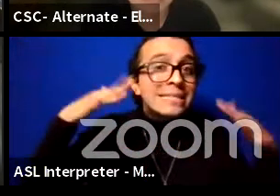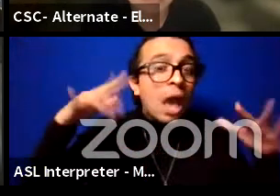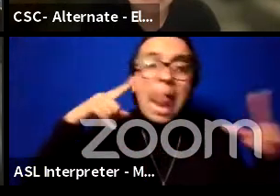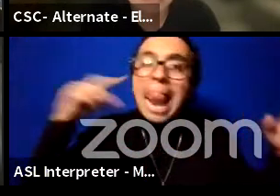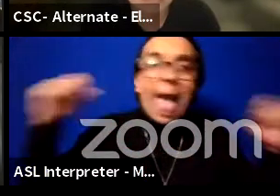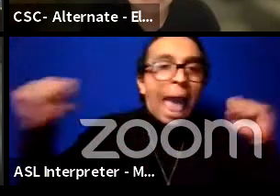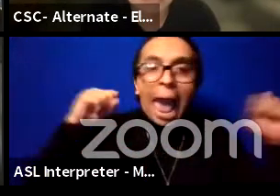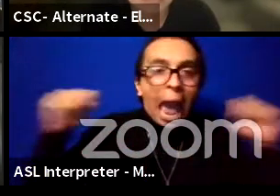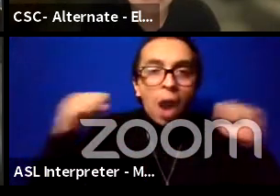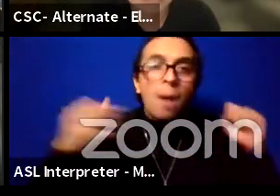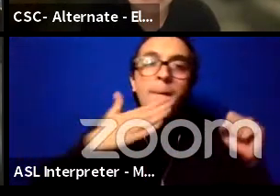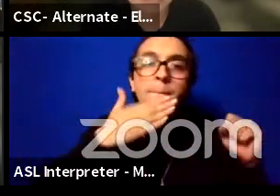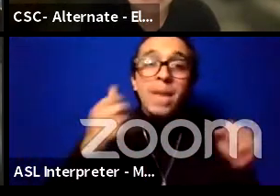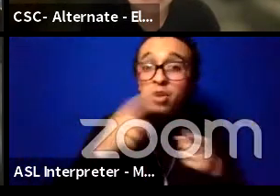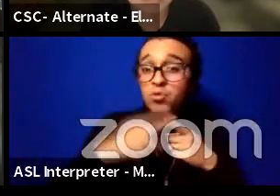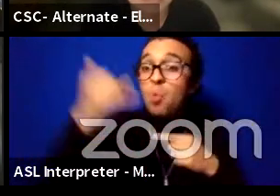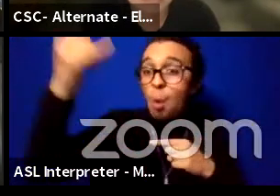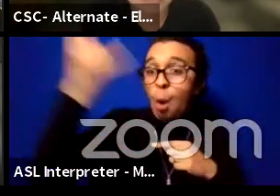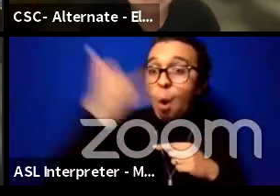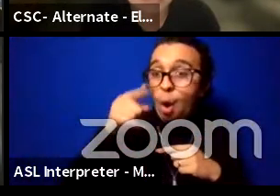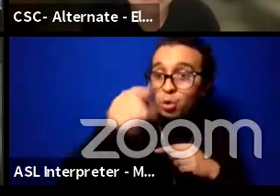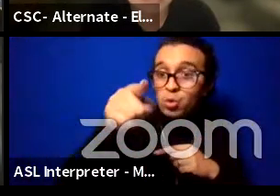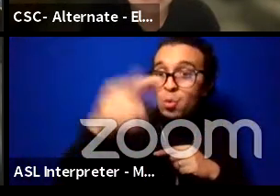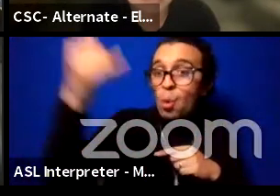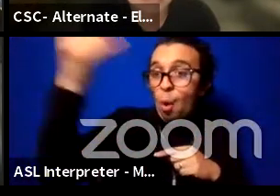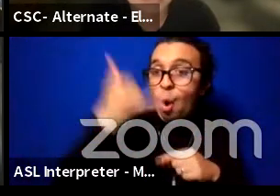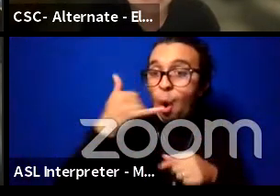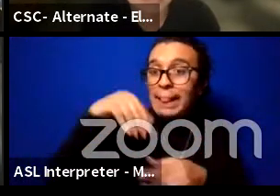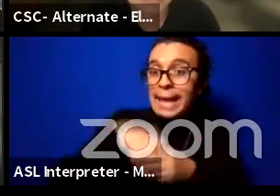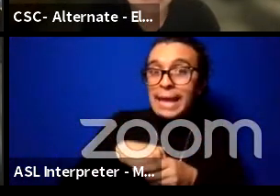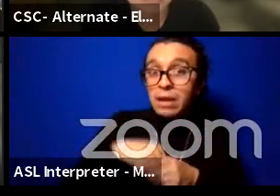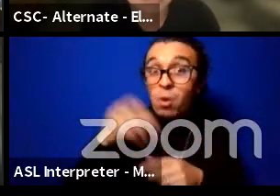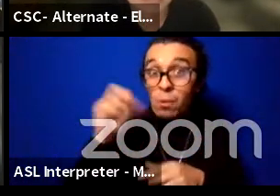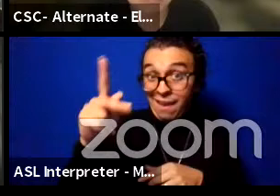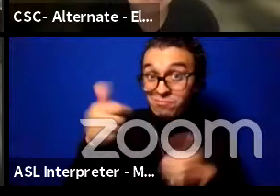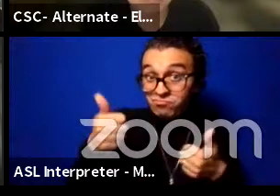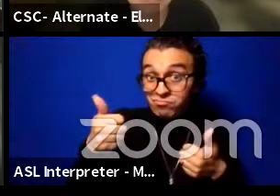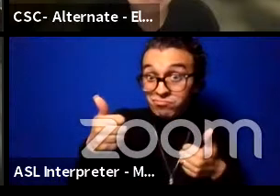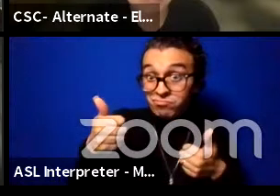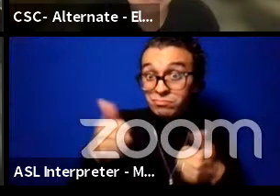if someone on our team or the Air District can help support you calling in.